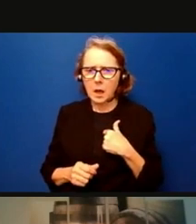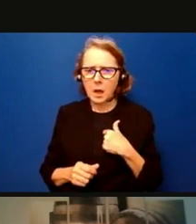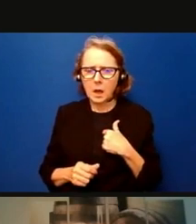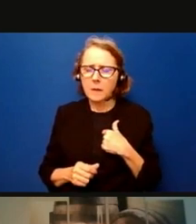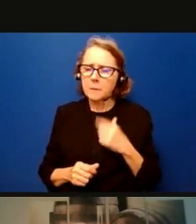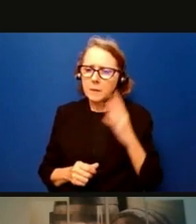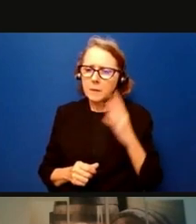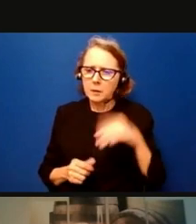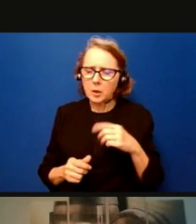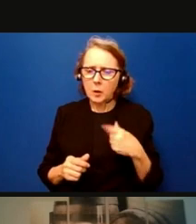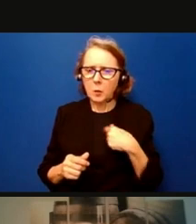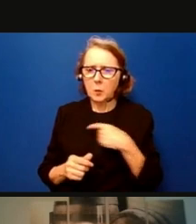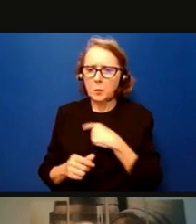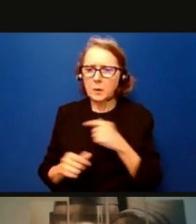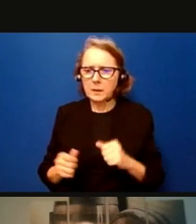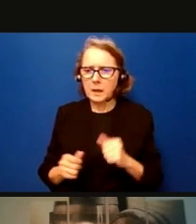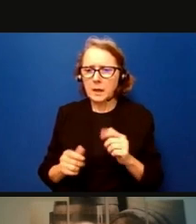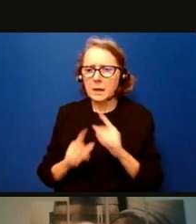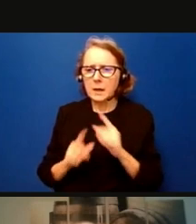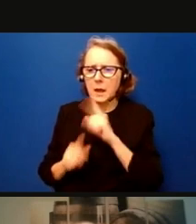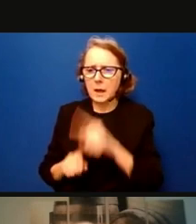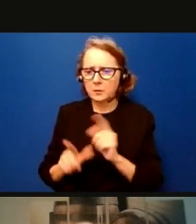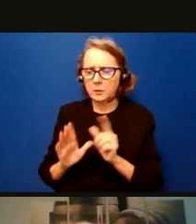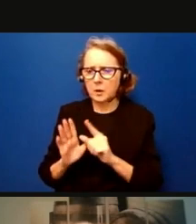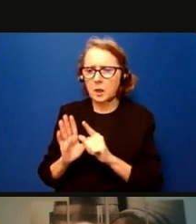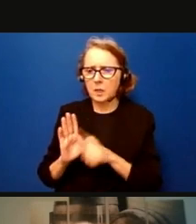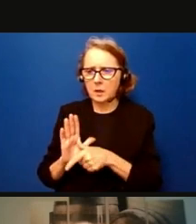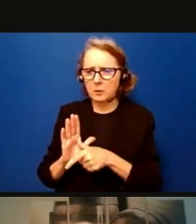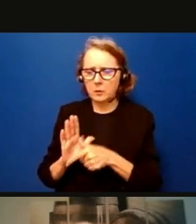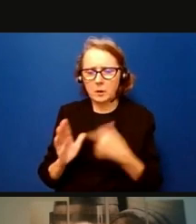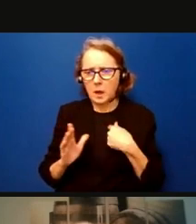that's something that we can go back and let you know about.